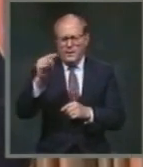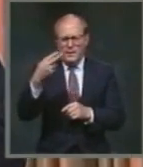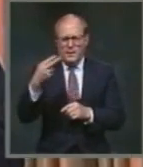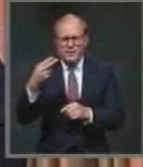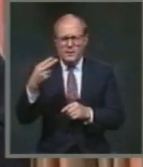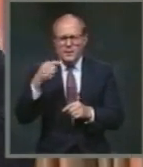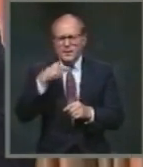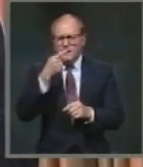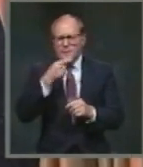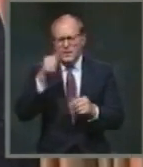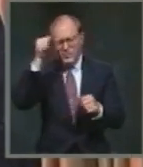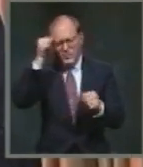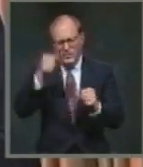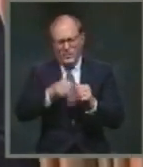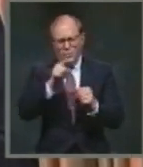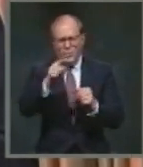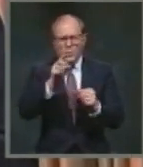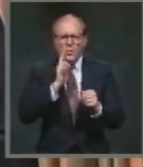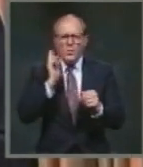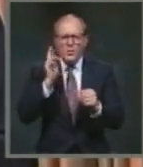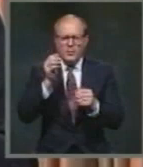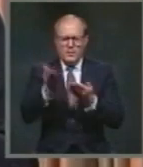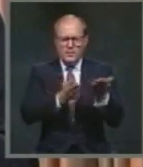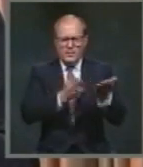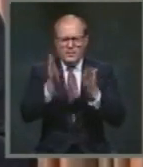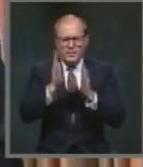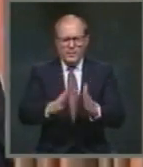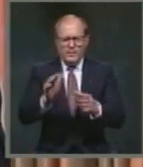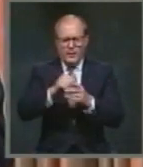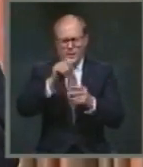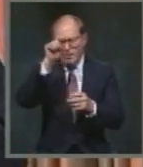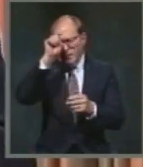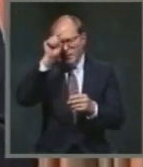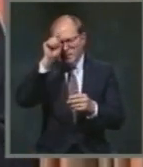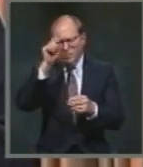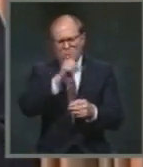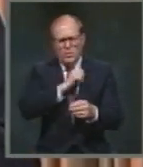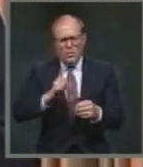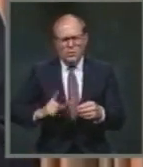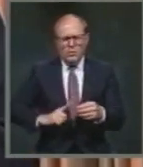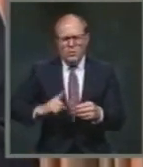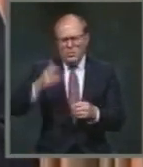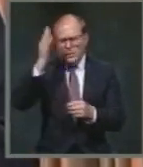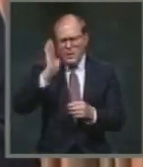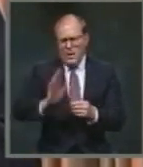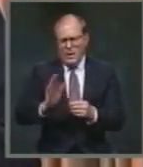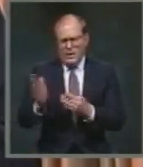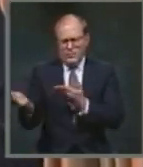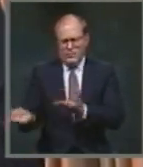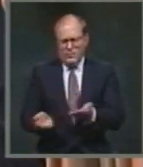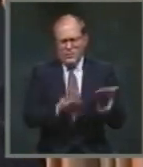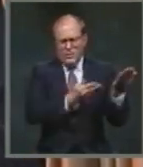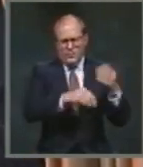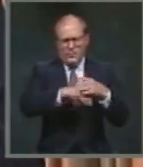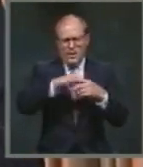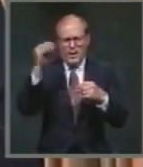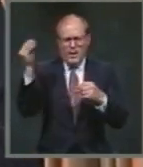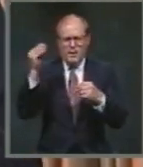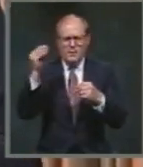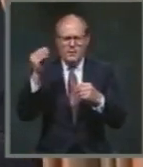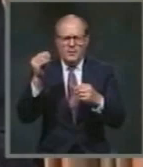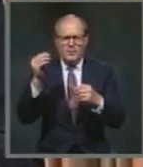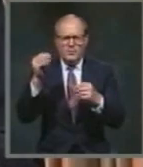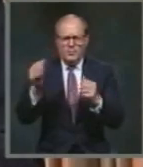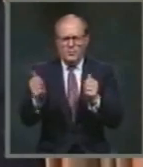thou wast a servant in the land of Egypt, and that the Lord thy God brought thee out thence